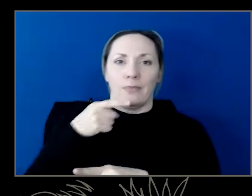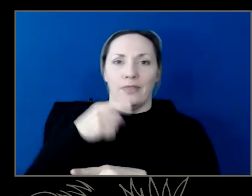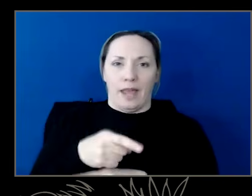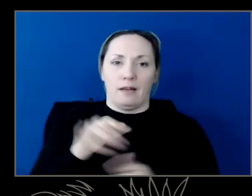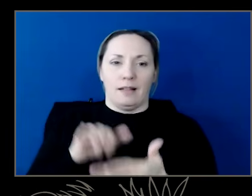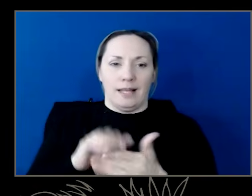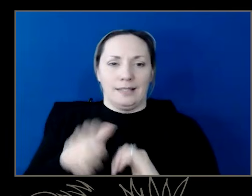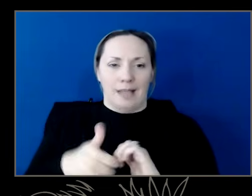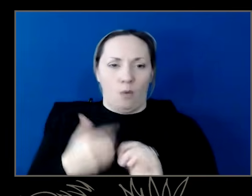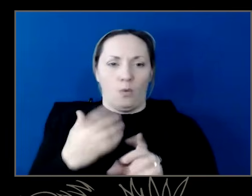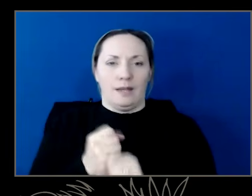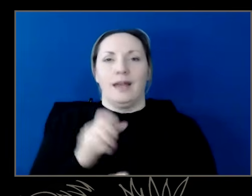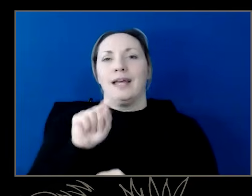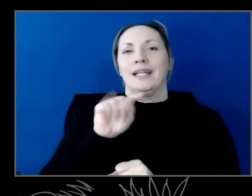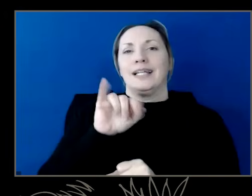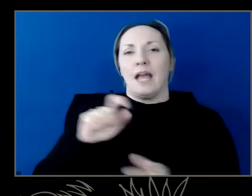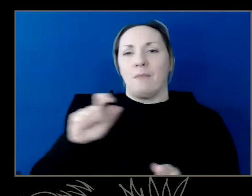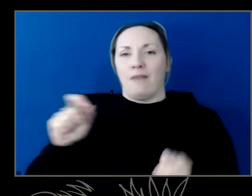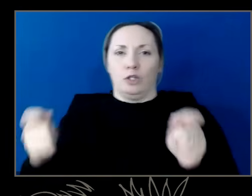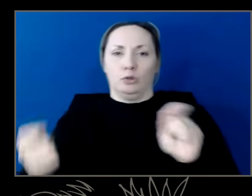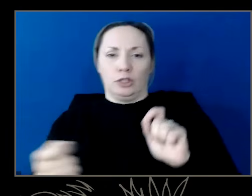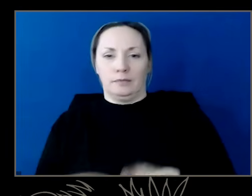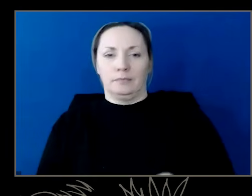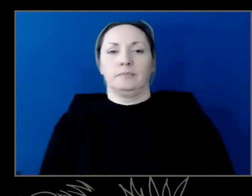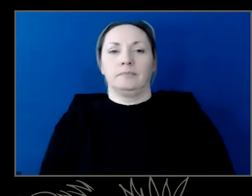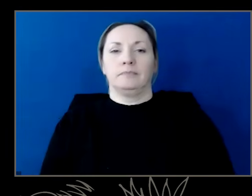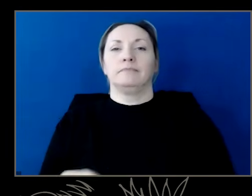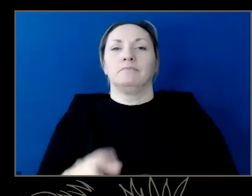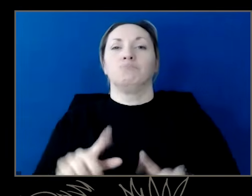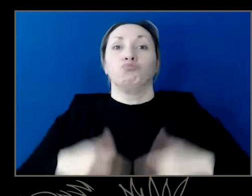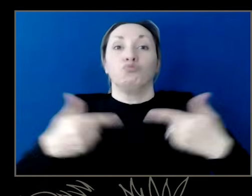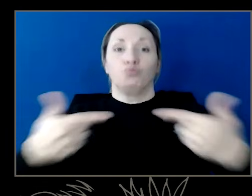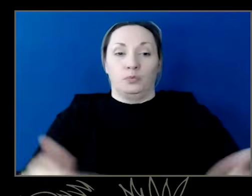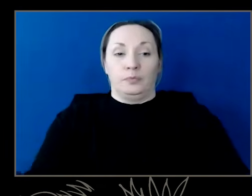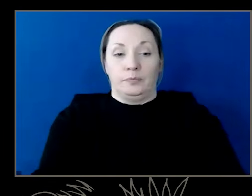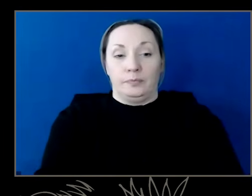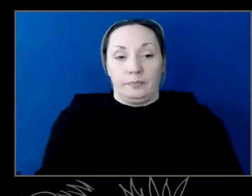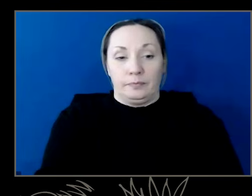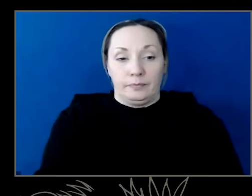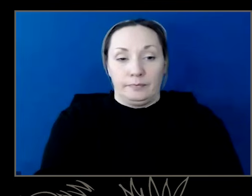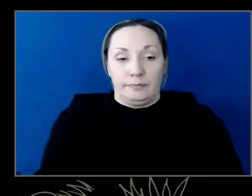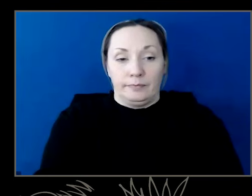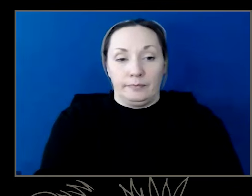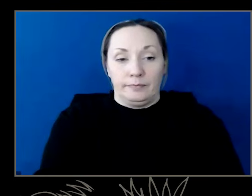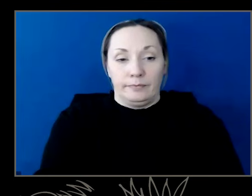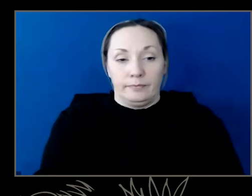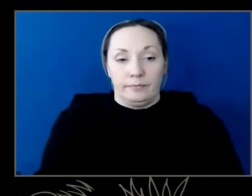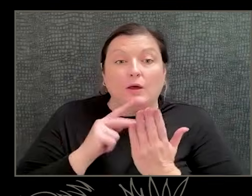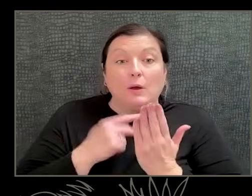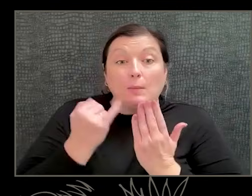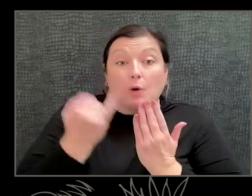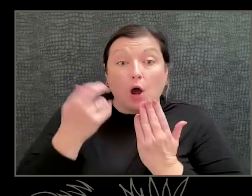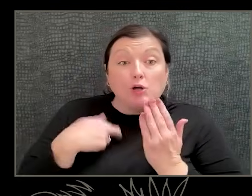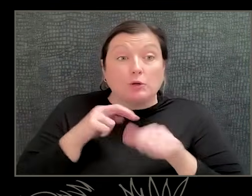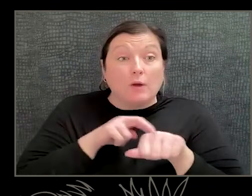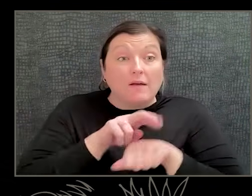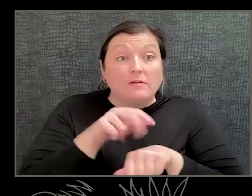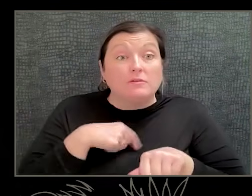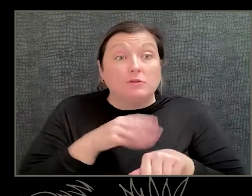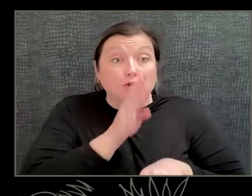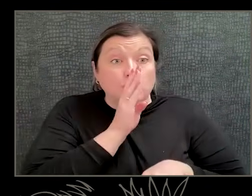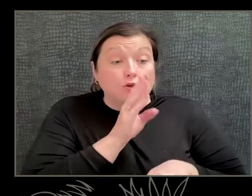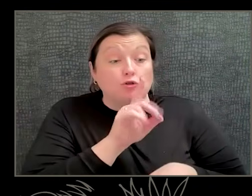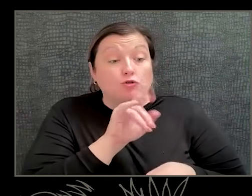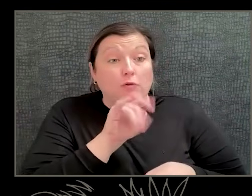information. Project references basically says, hey, let's just point to a directory that has a tsconfig. That